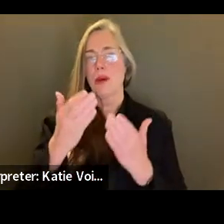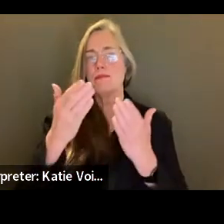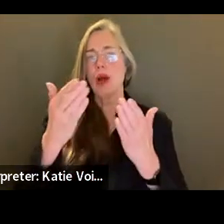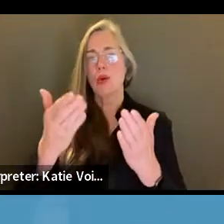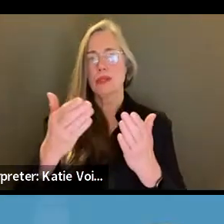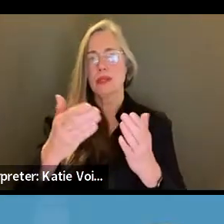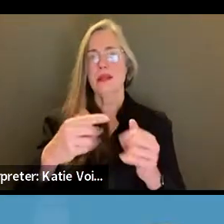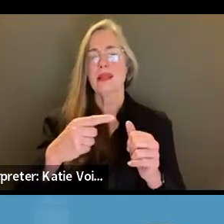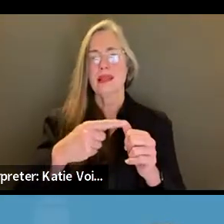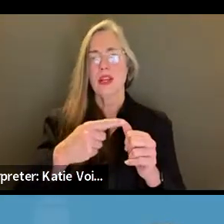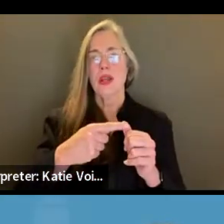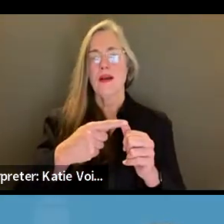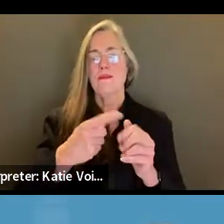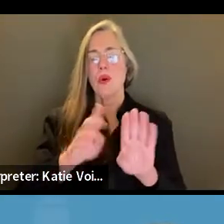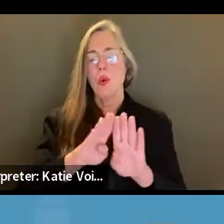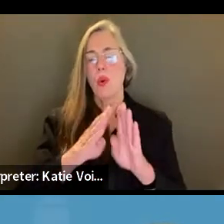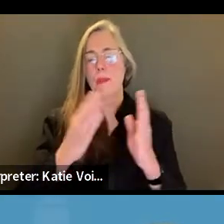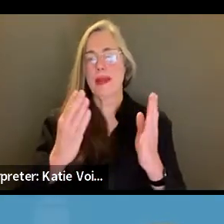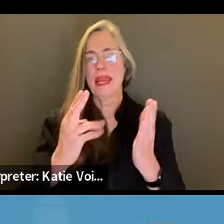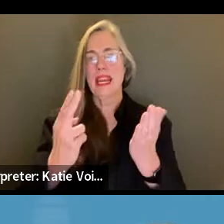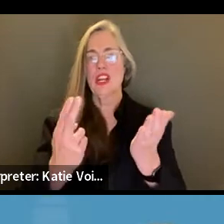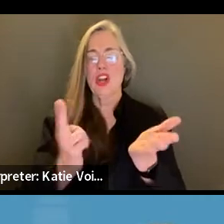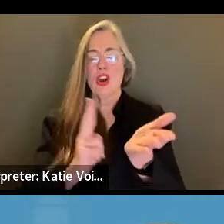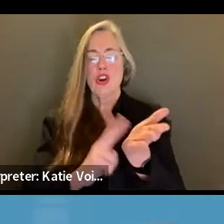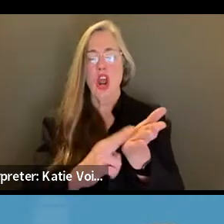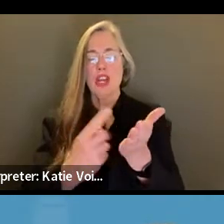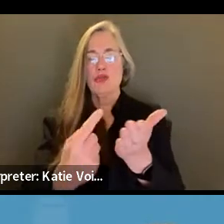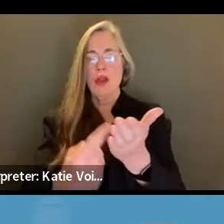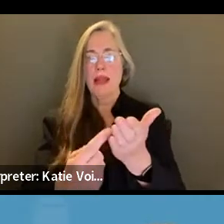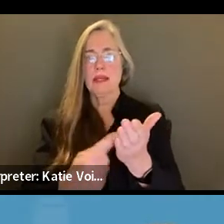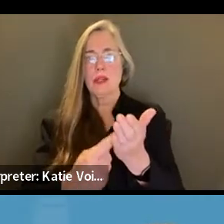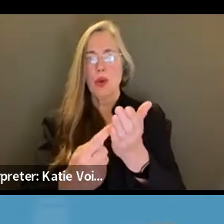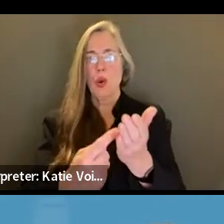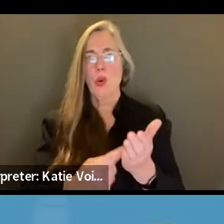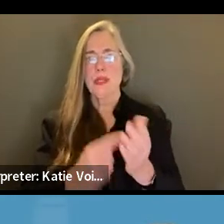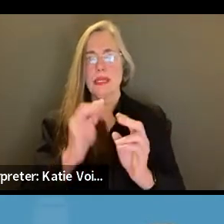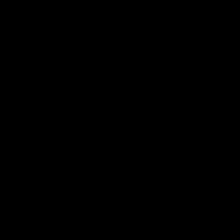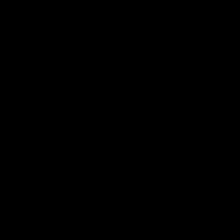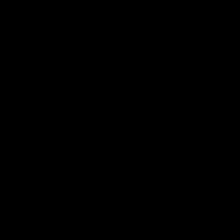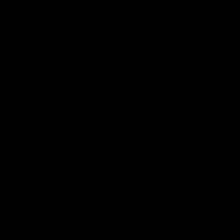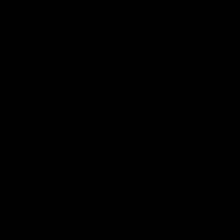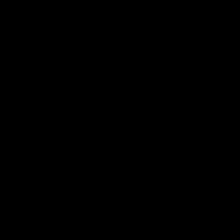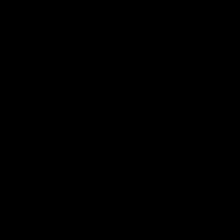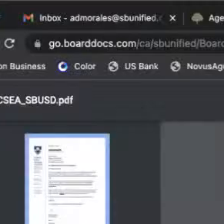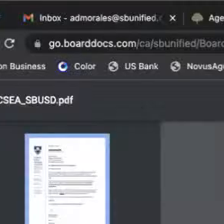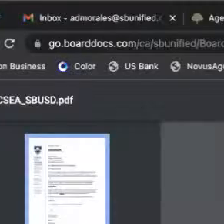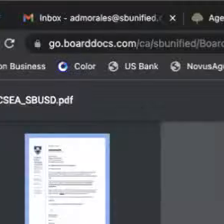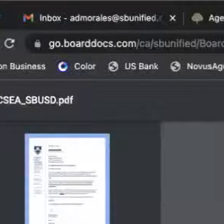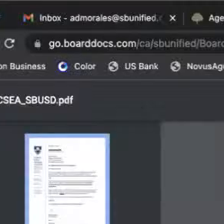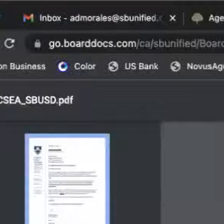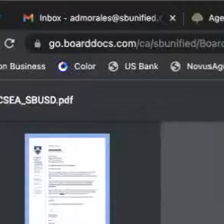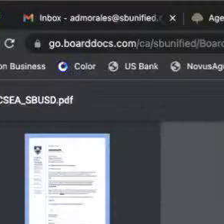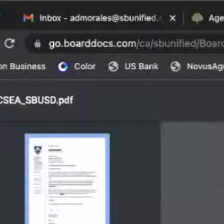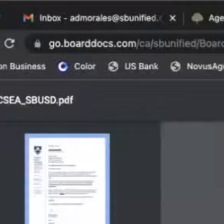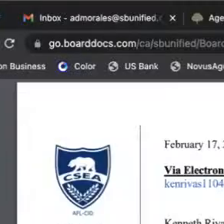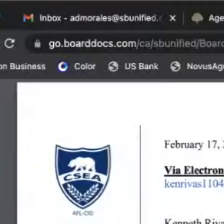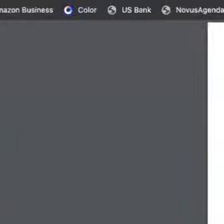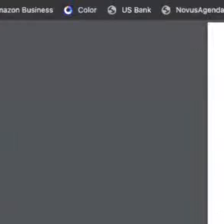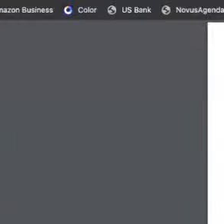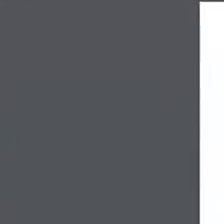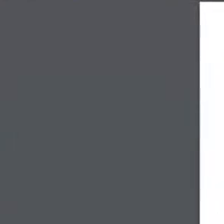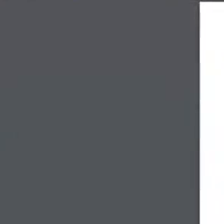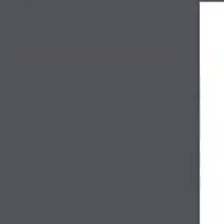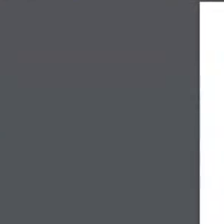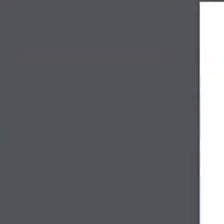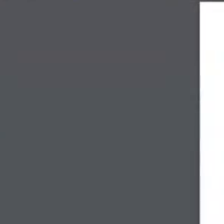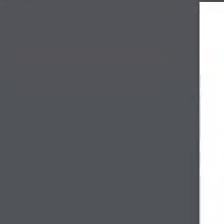contract negotiations that we saw earlier tonight and in the previous board meeting. It's coming before the board for your formal approval.